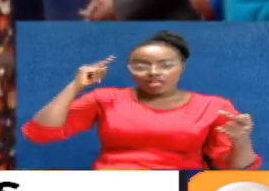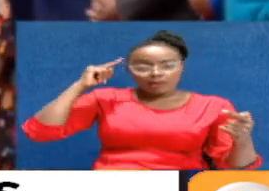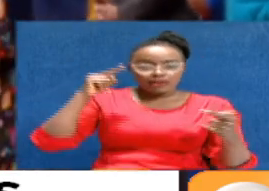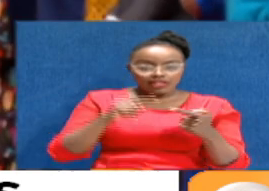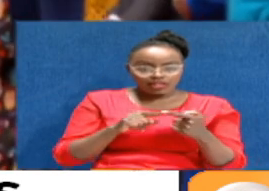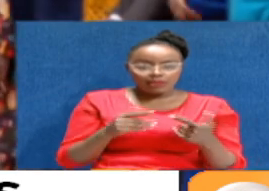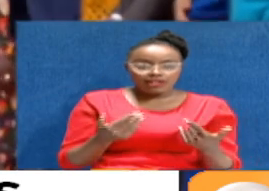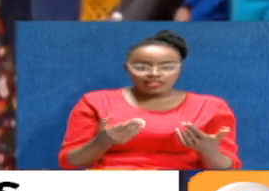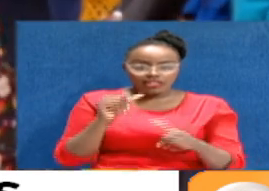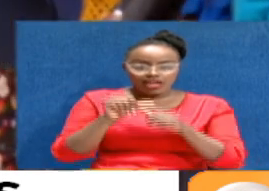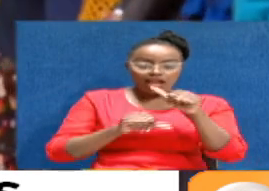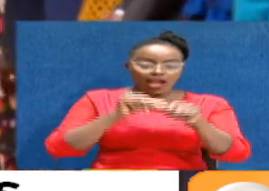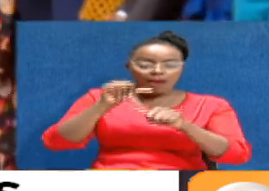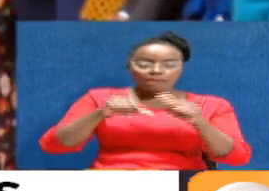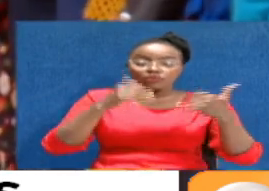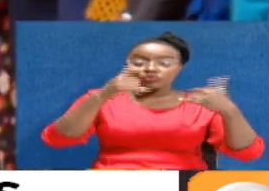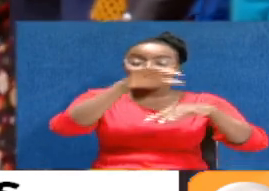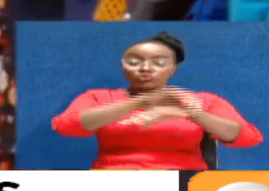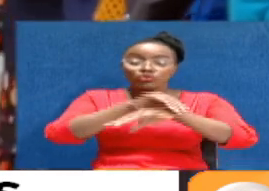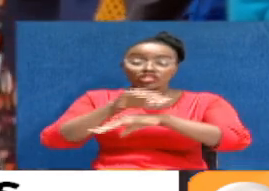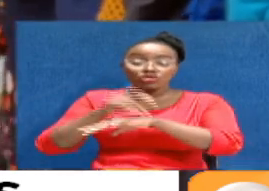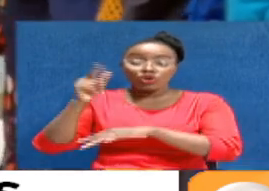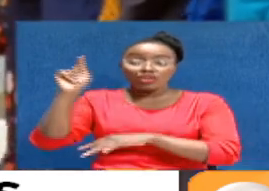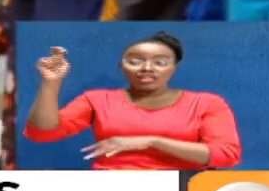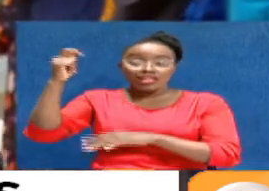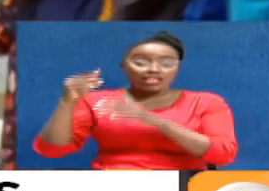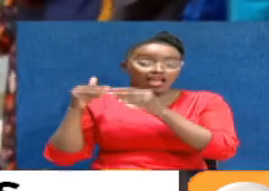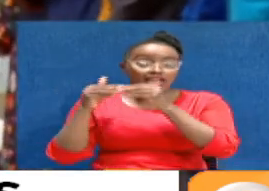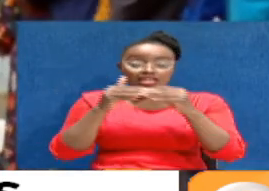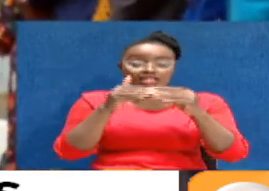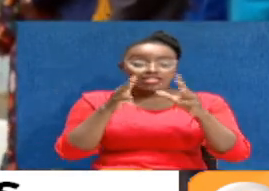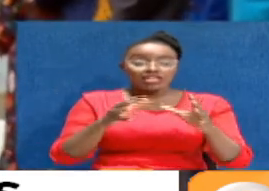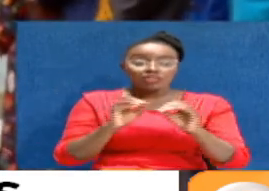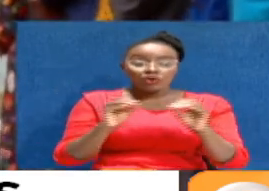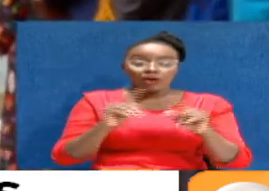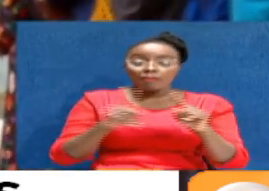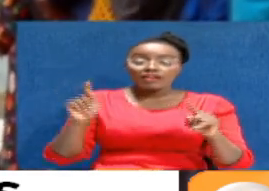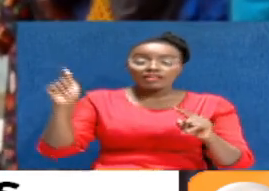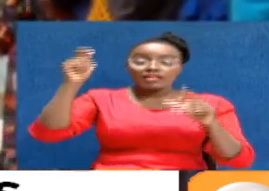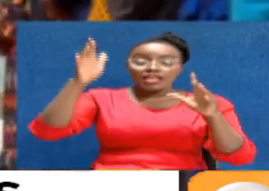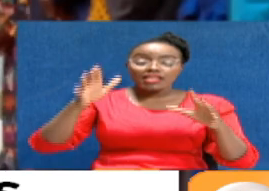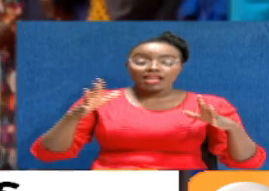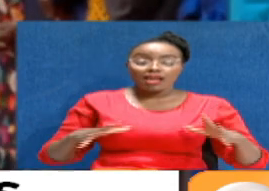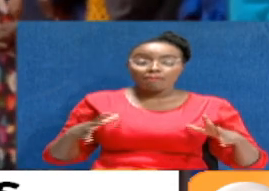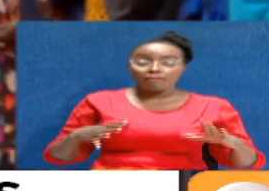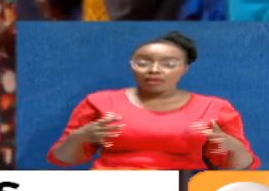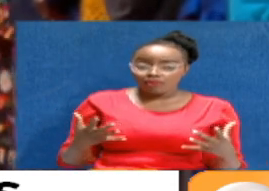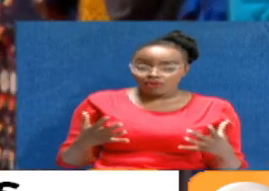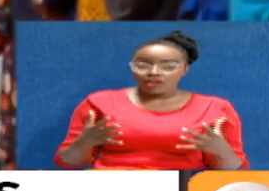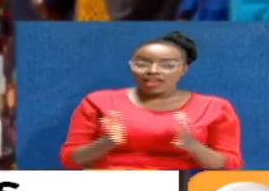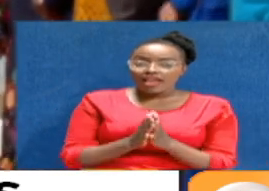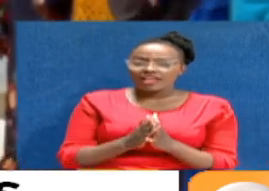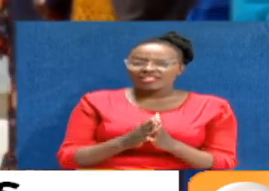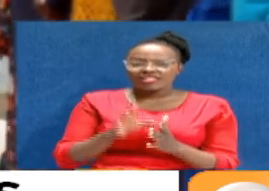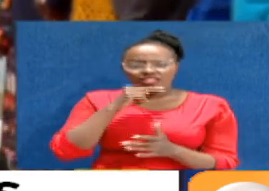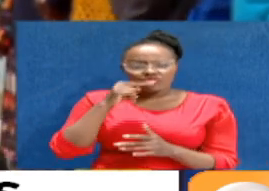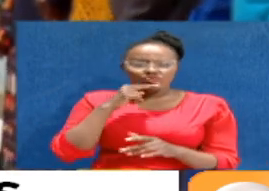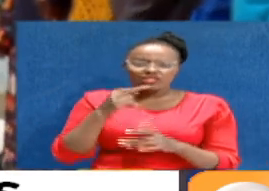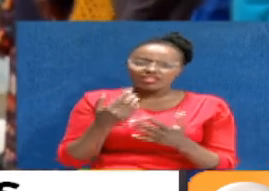about reaching out not just to the Kenyan leadership, but even to the Kenyan people. Mm-hmm. And she cited